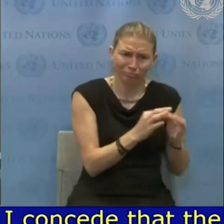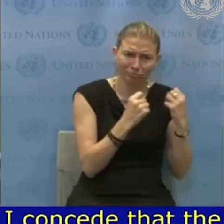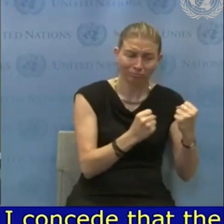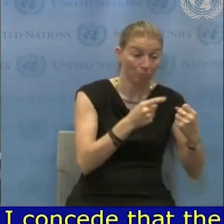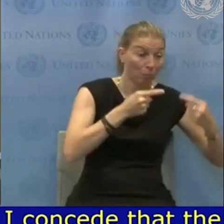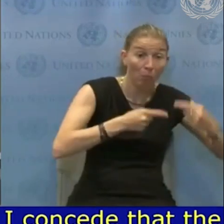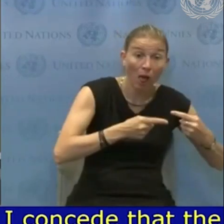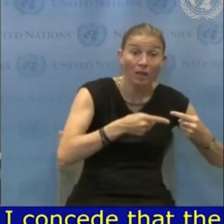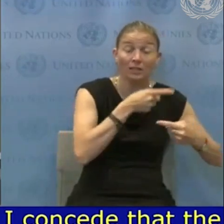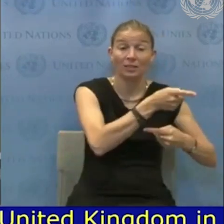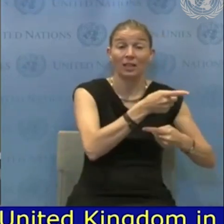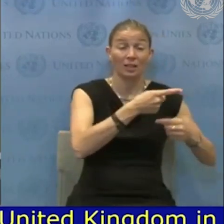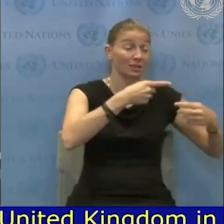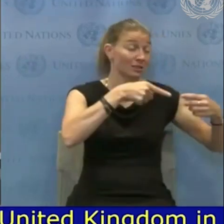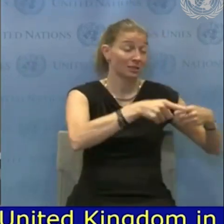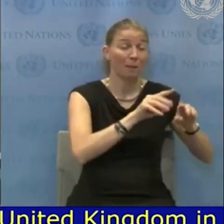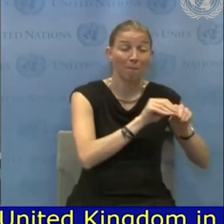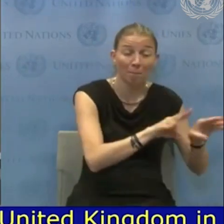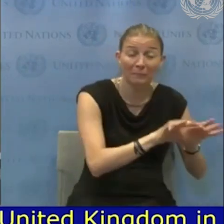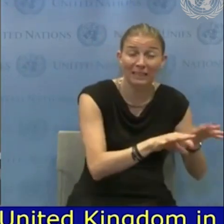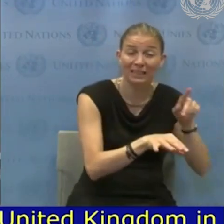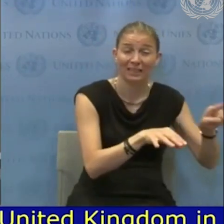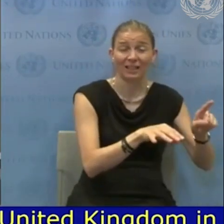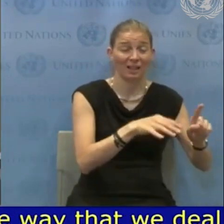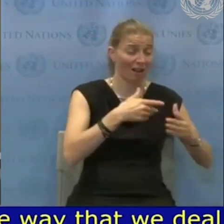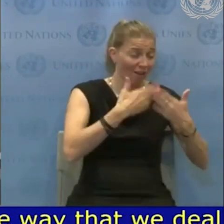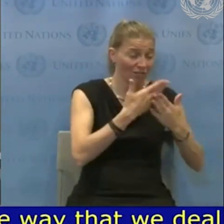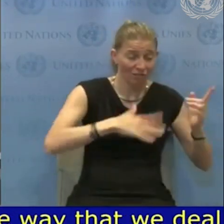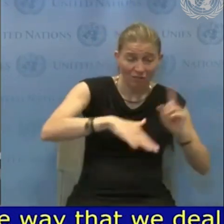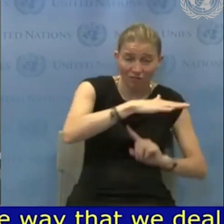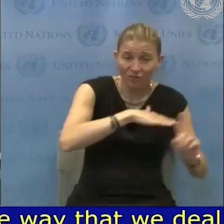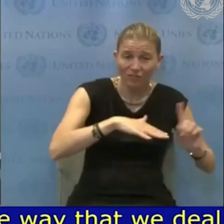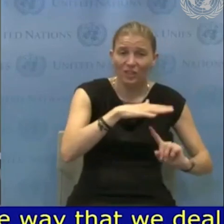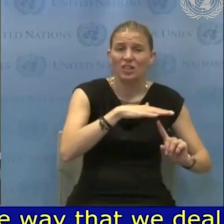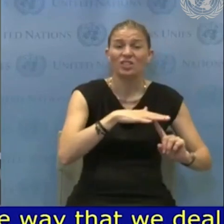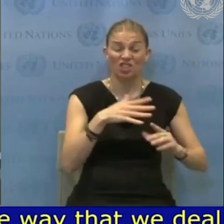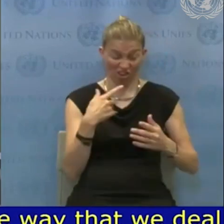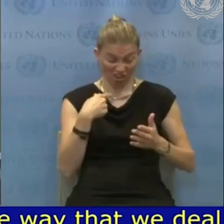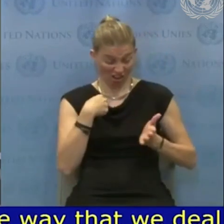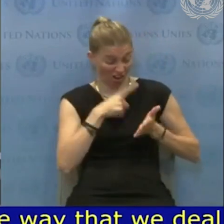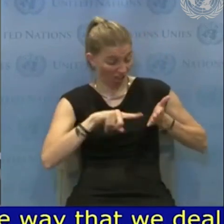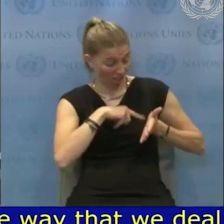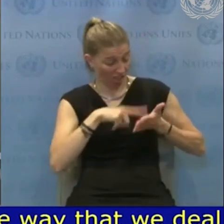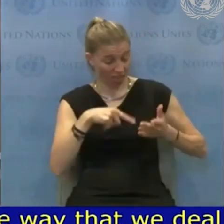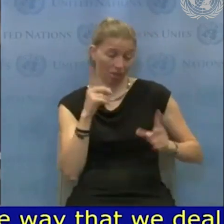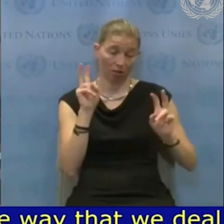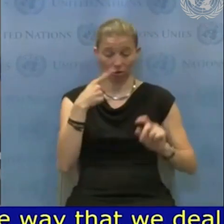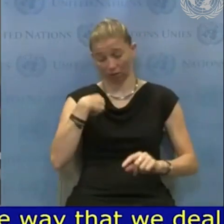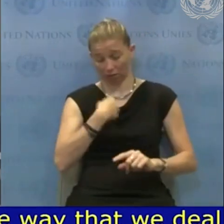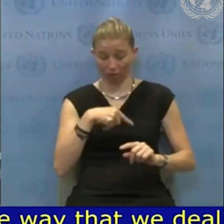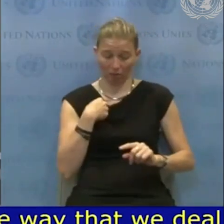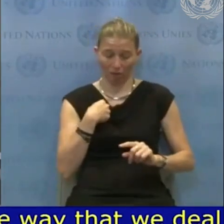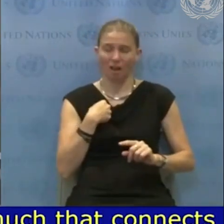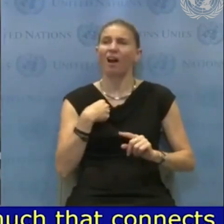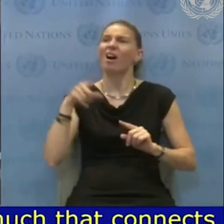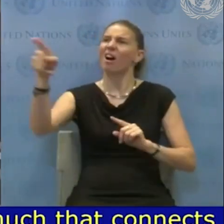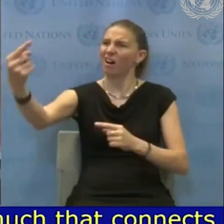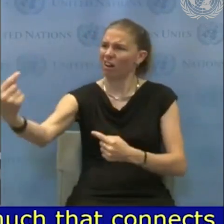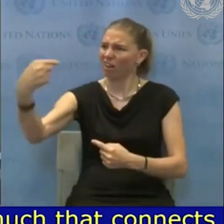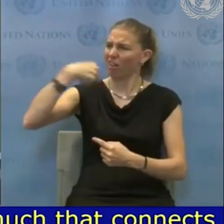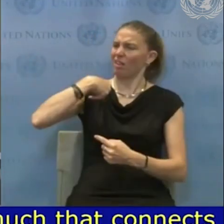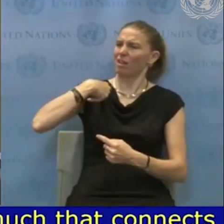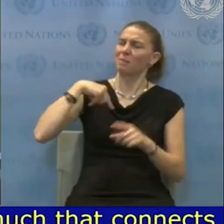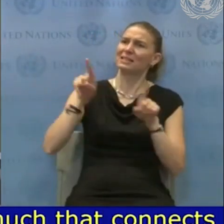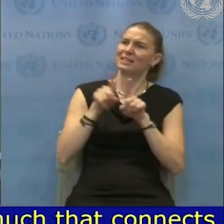the ways in which the things for which we are criticizing ourselves in the VNR are things for which we are also criticized by the opposition